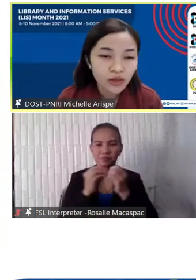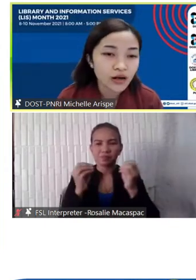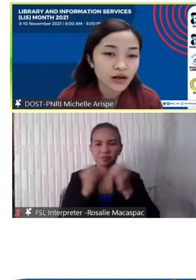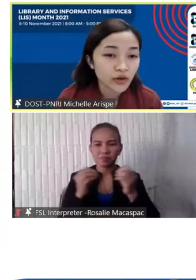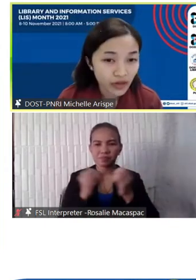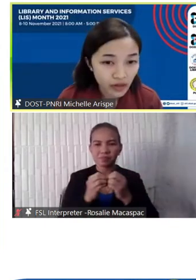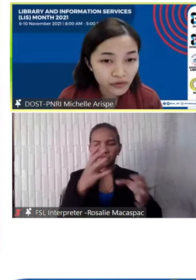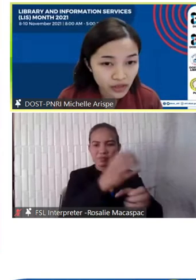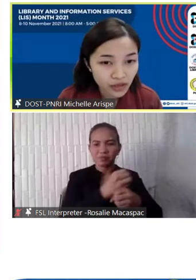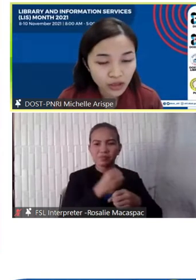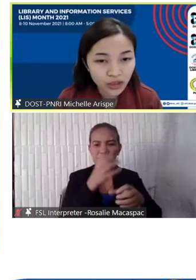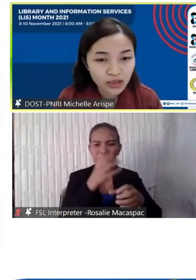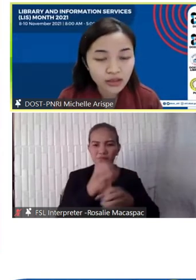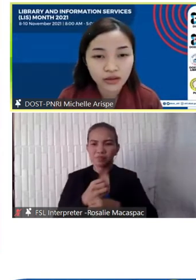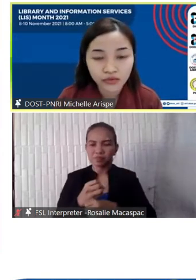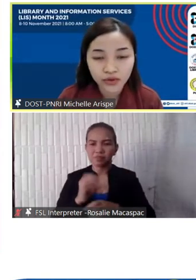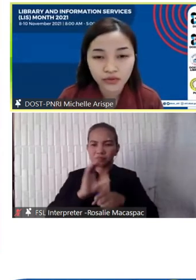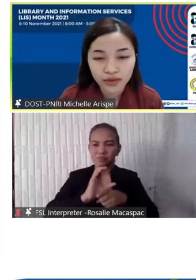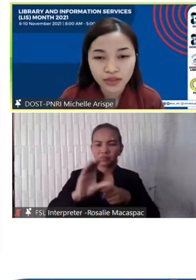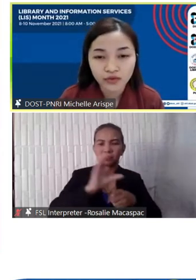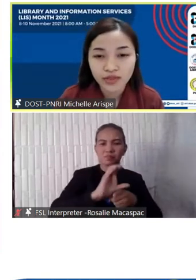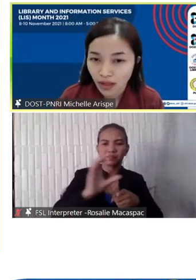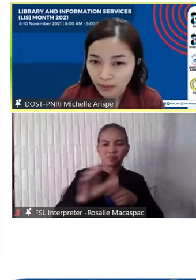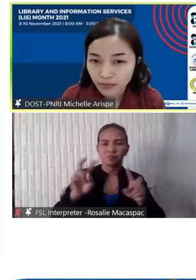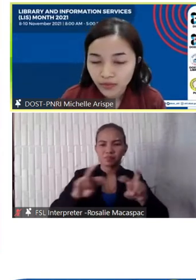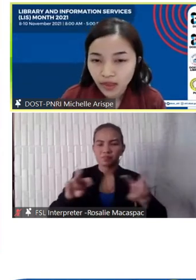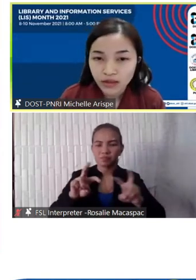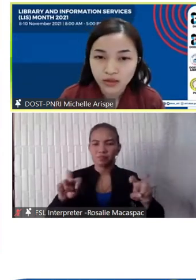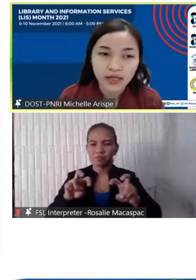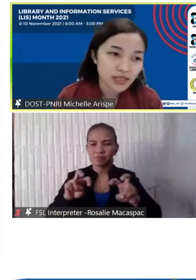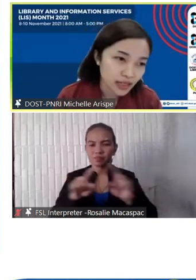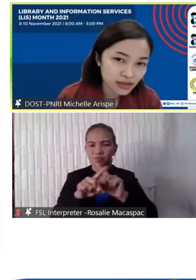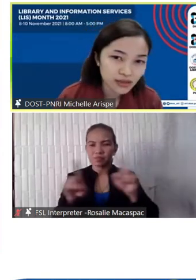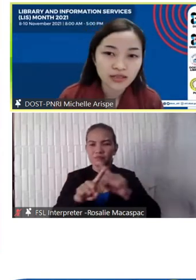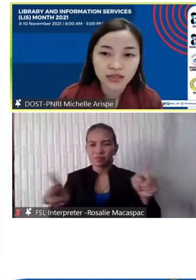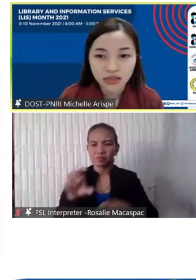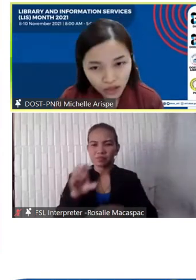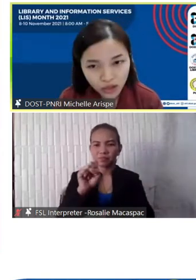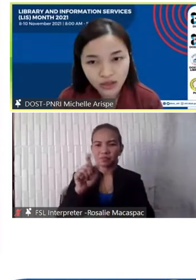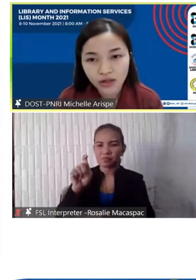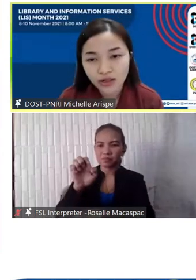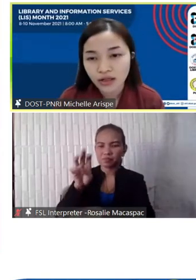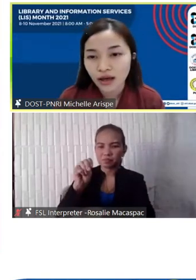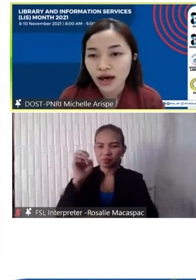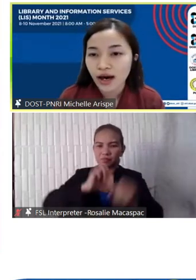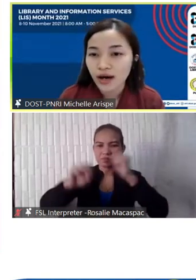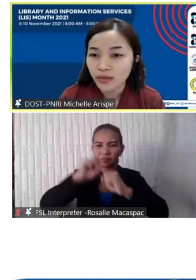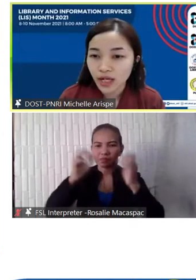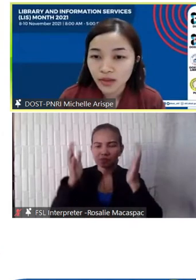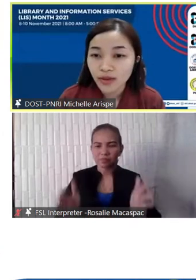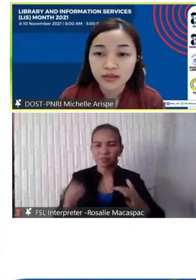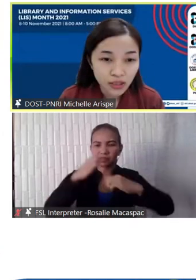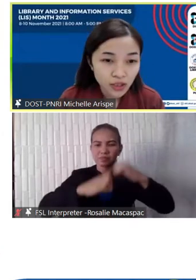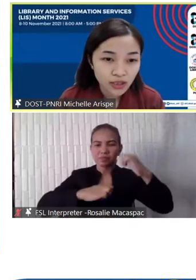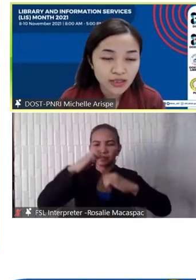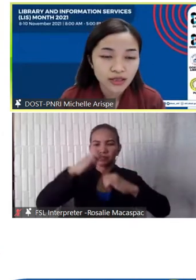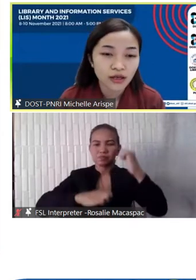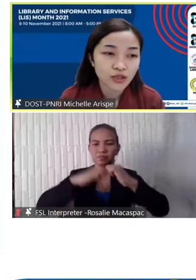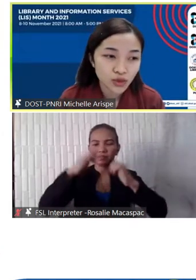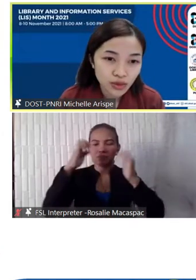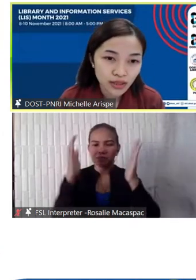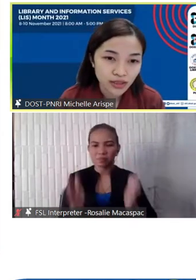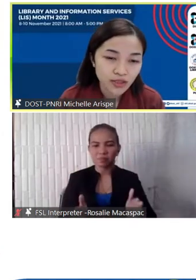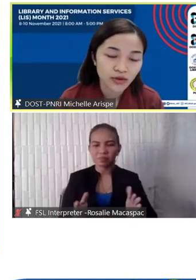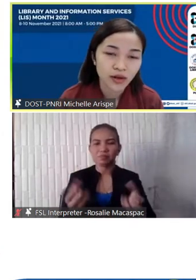remotely are career researchers in different fields of STEM, so mga scientists, engineers, at marami pang